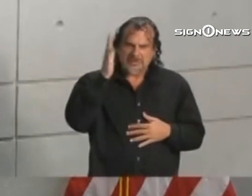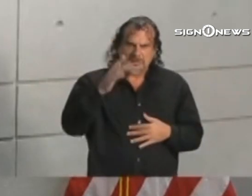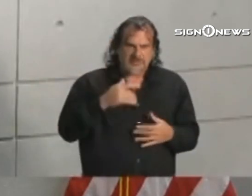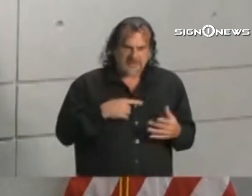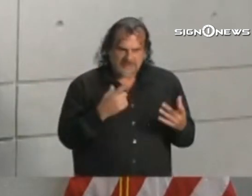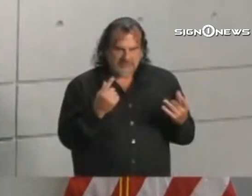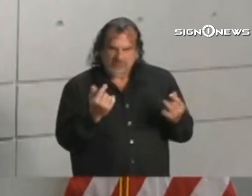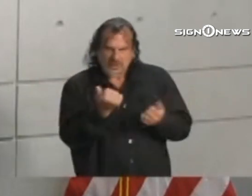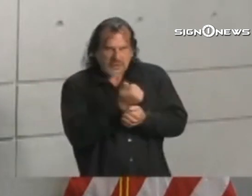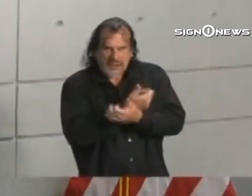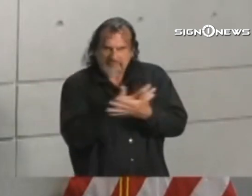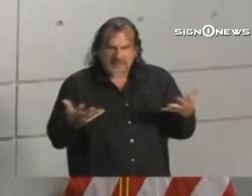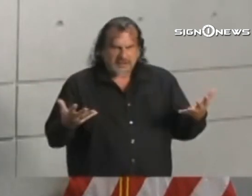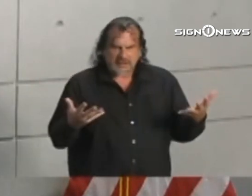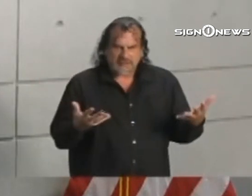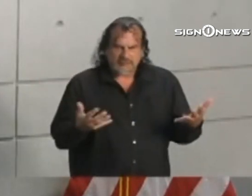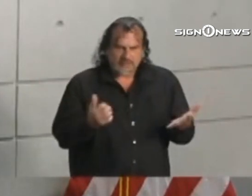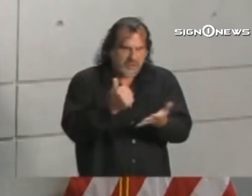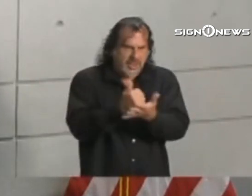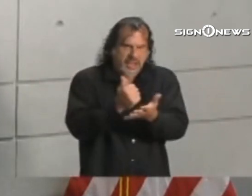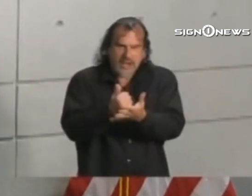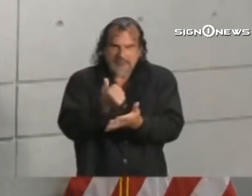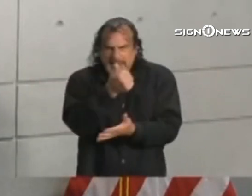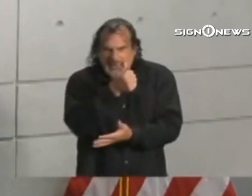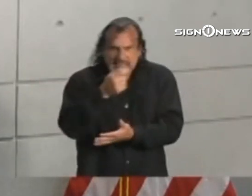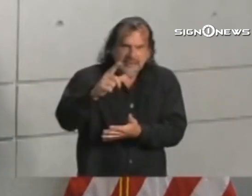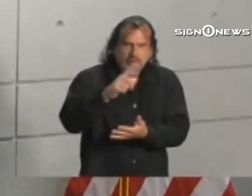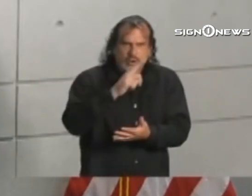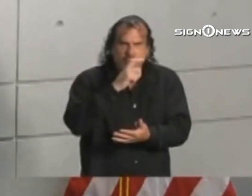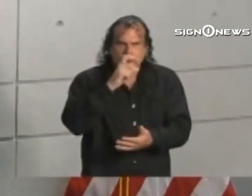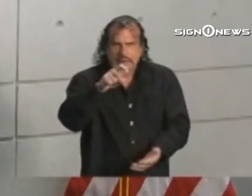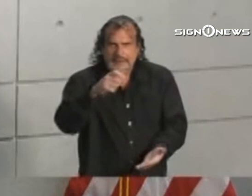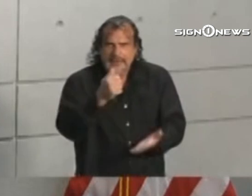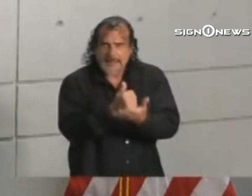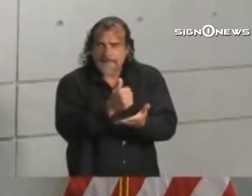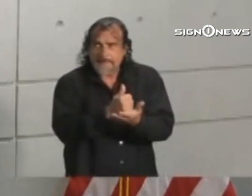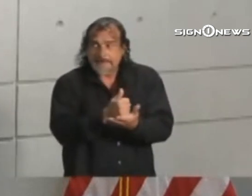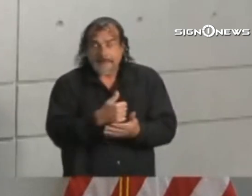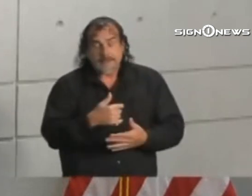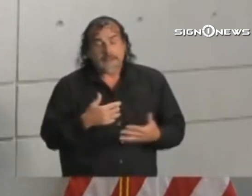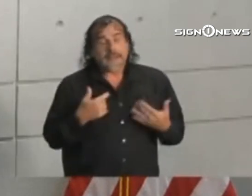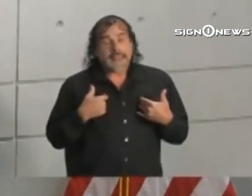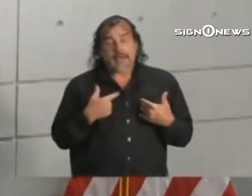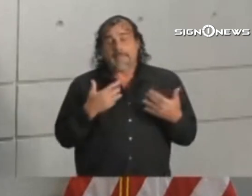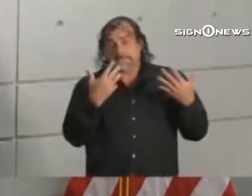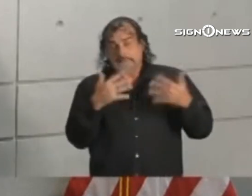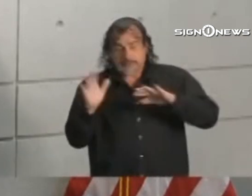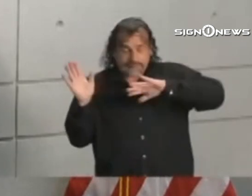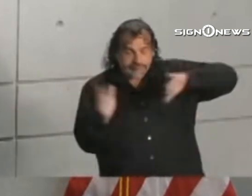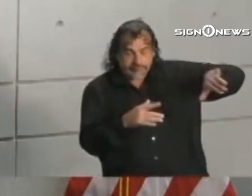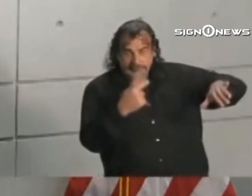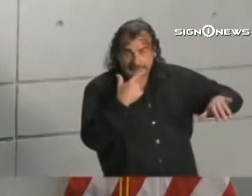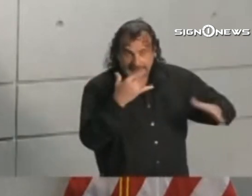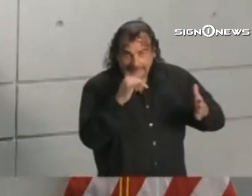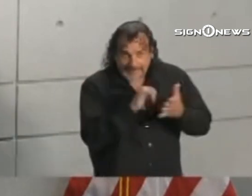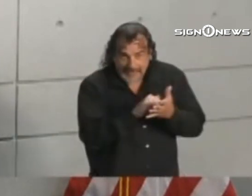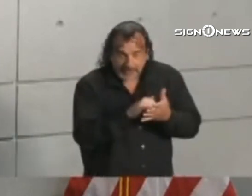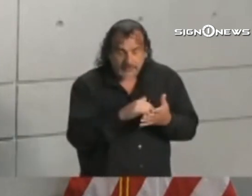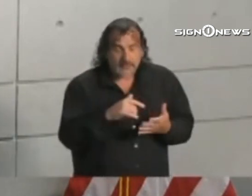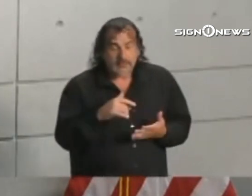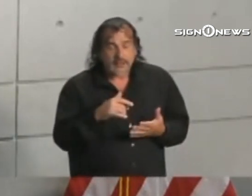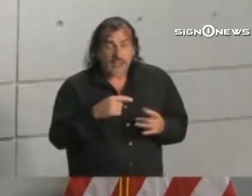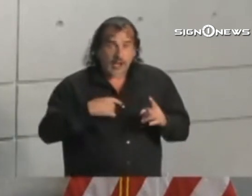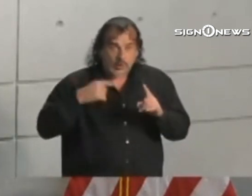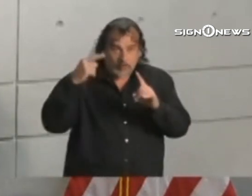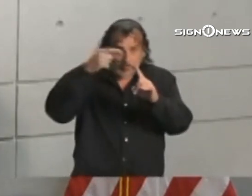do everything in our power to assist anyone who is in need. Having said that, let me also point out that